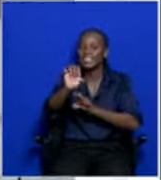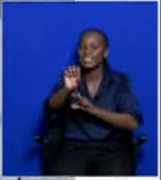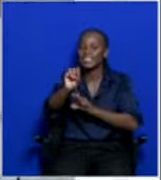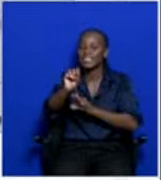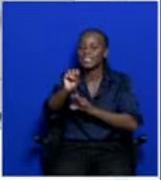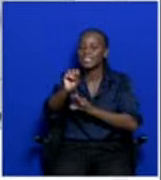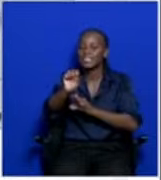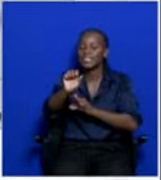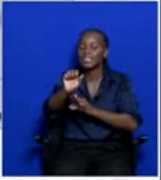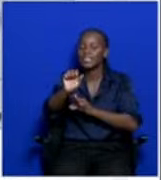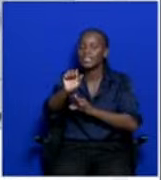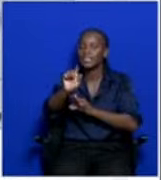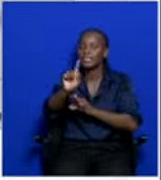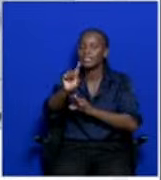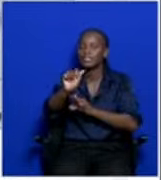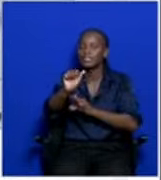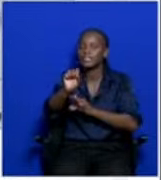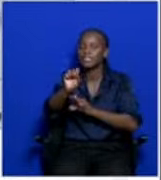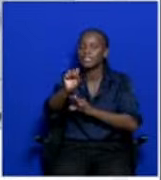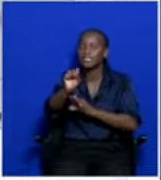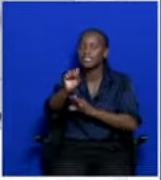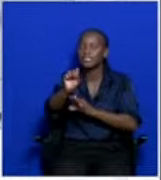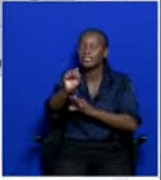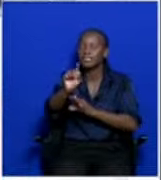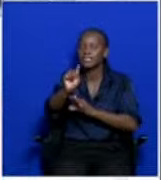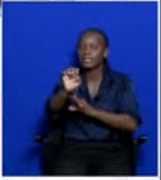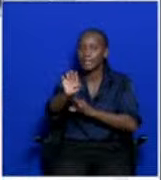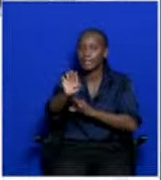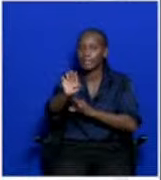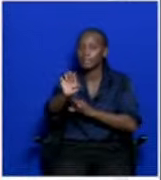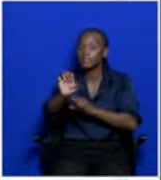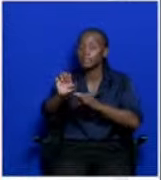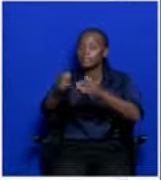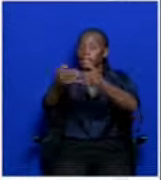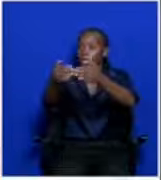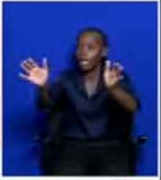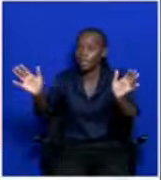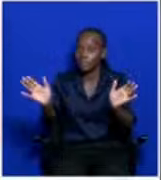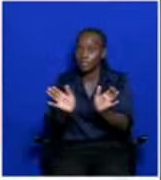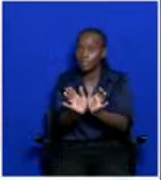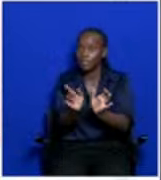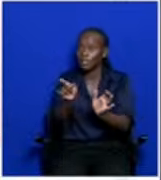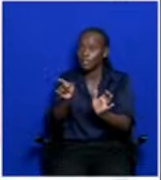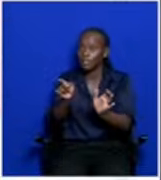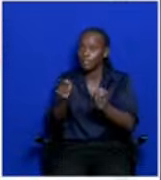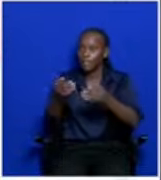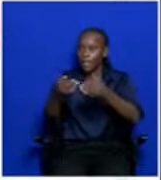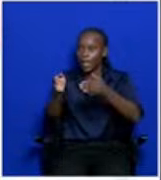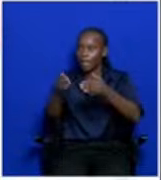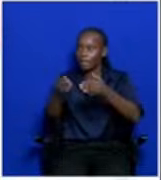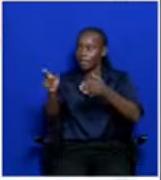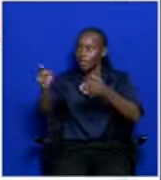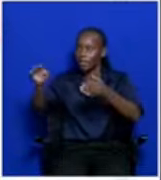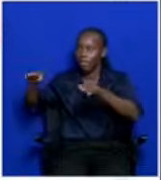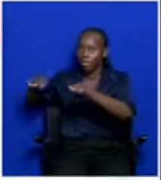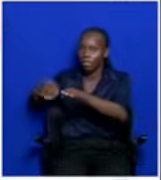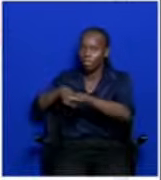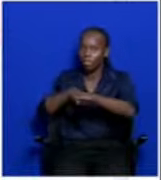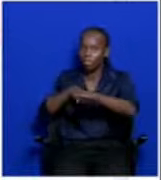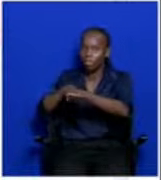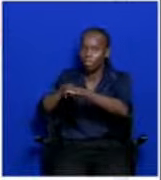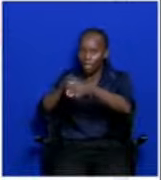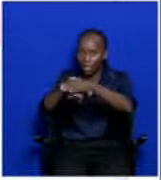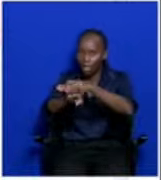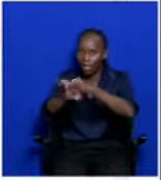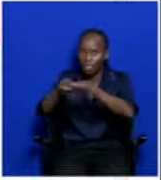And then it's still part of the estate in the first picture. Yes. And this middle picture, which appears